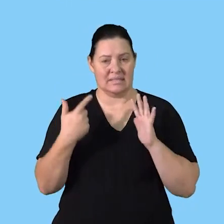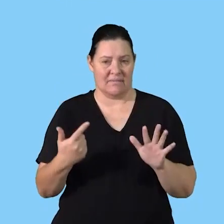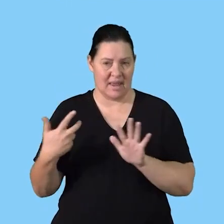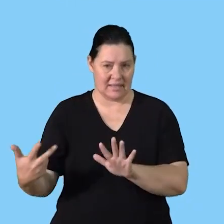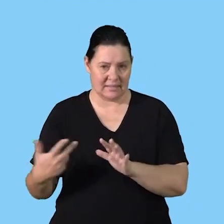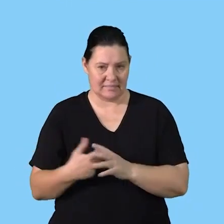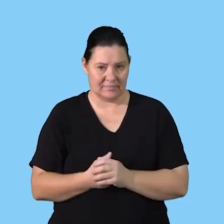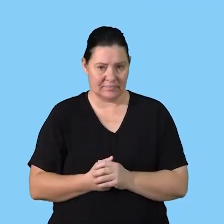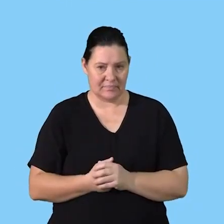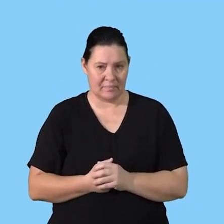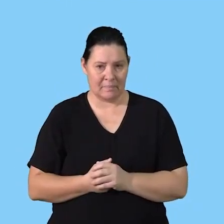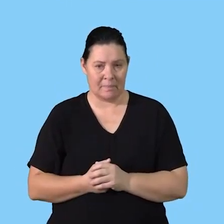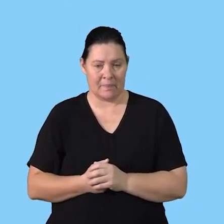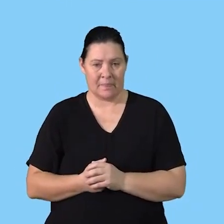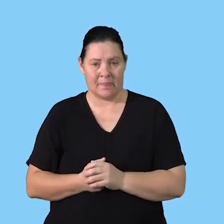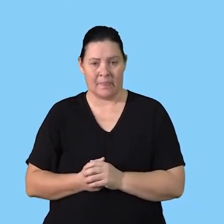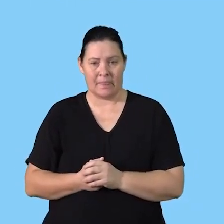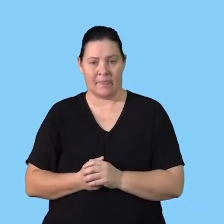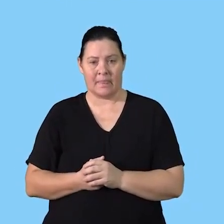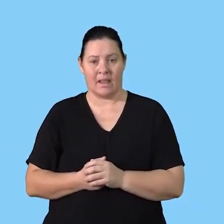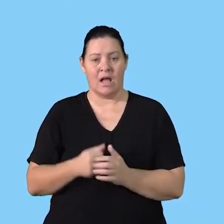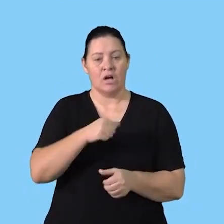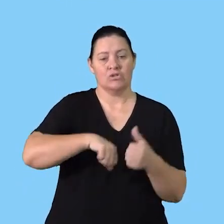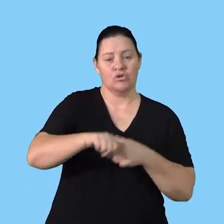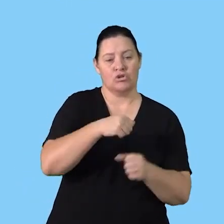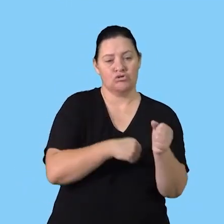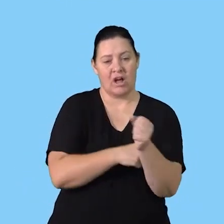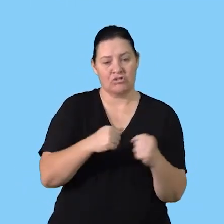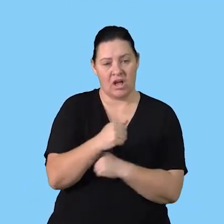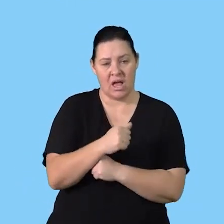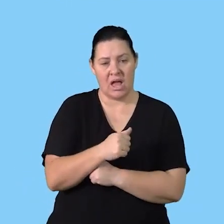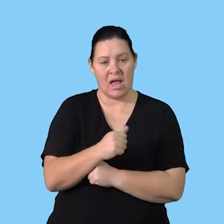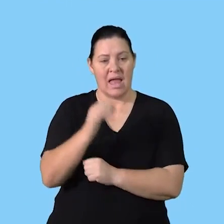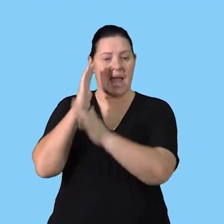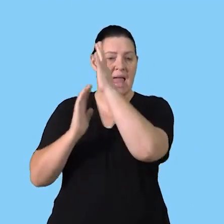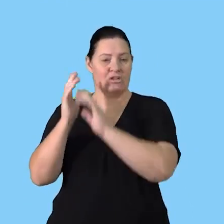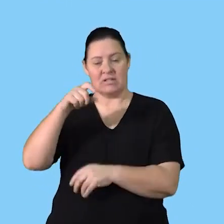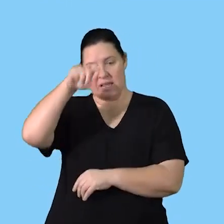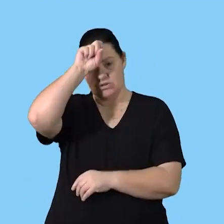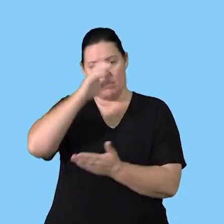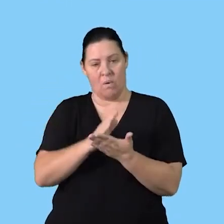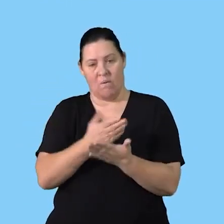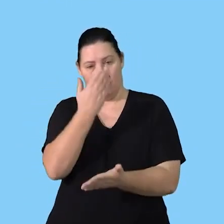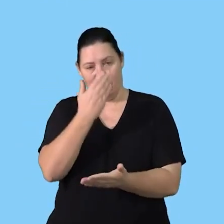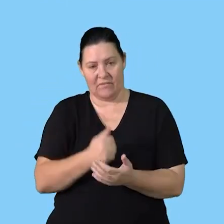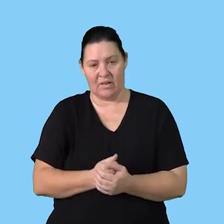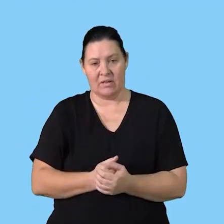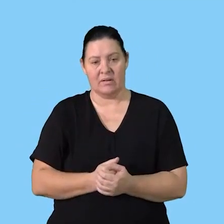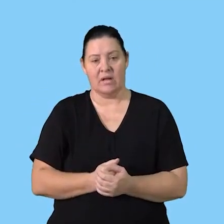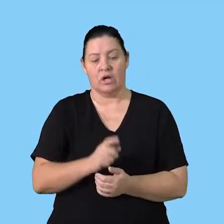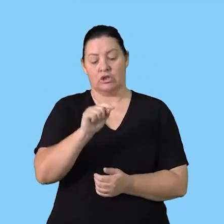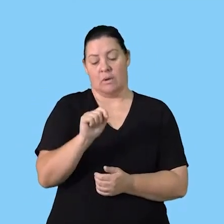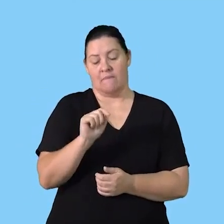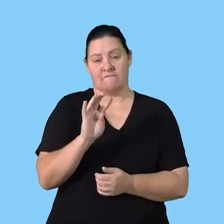7 and 8. Then the social structures in ancient Egypt has been removed. Then in